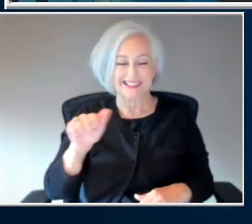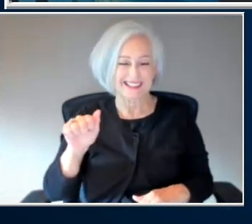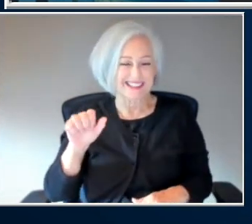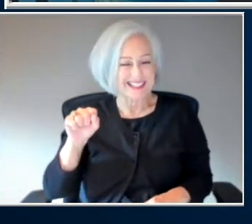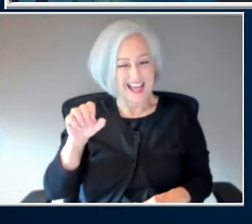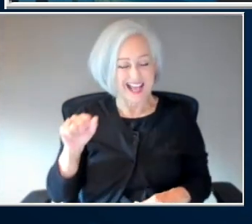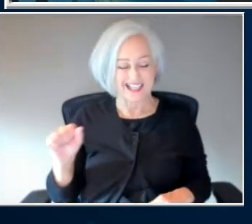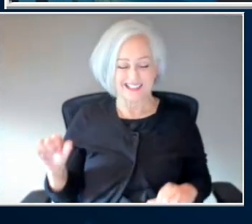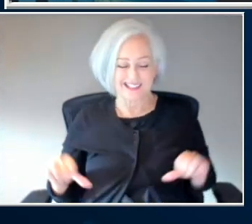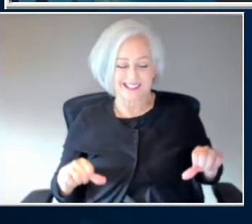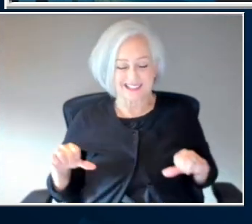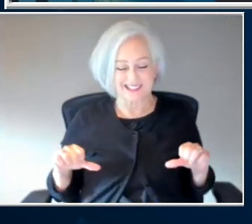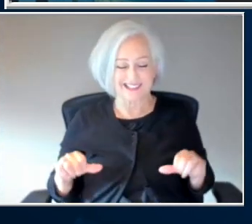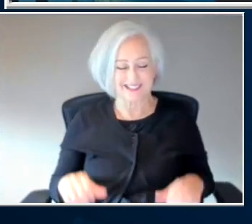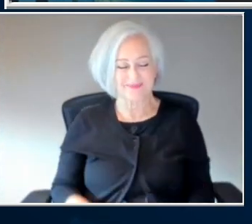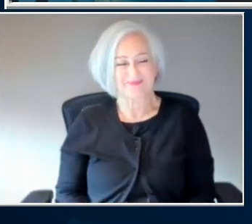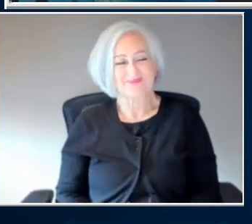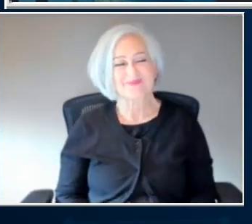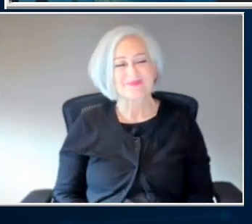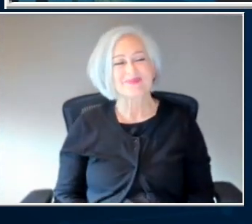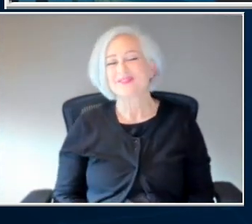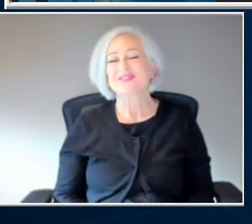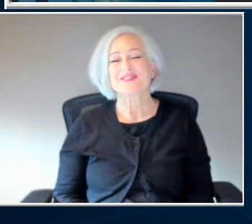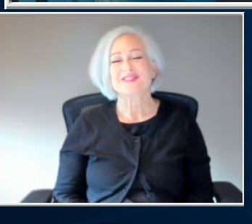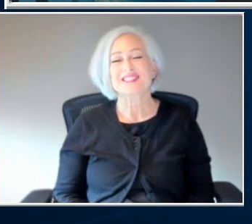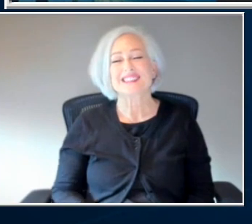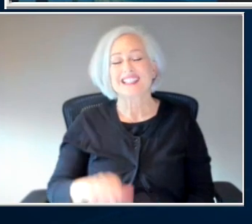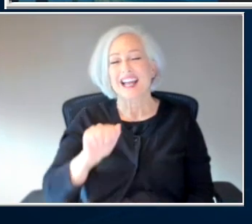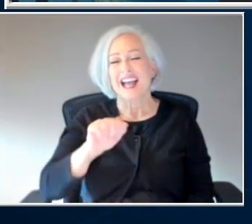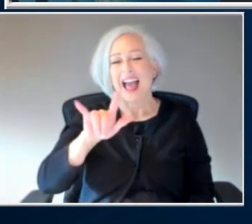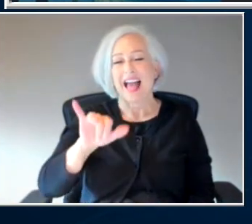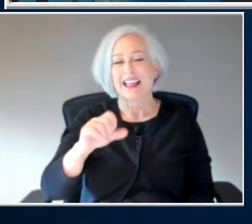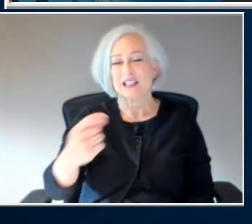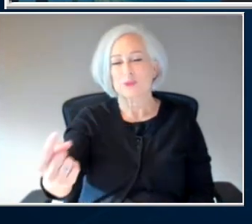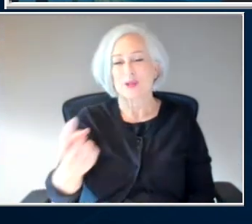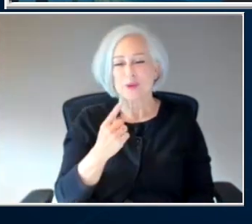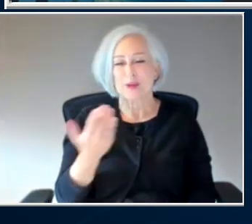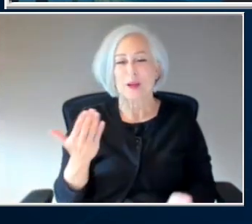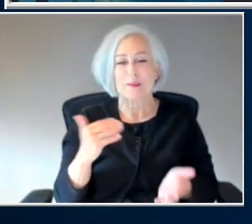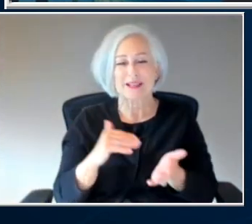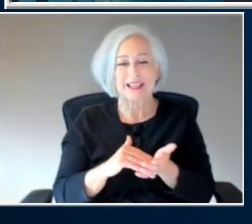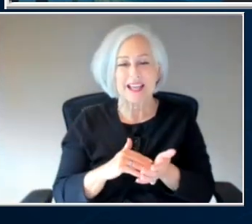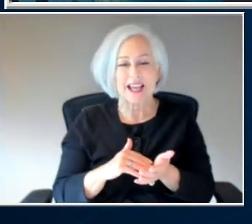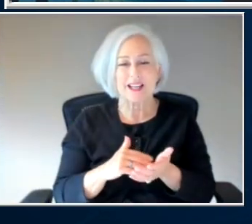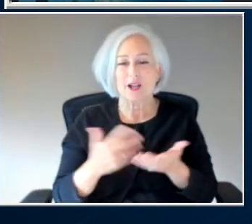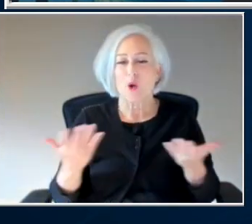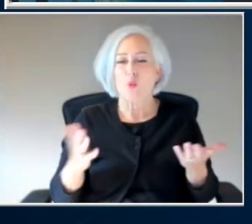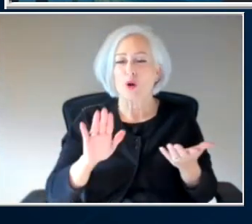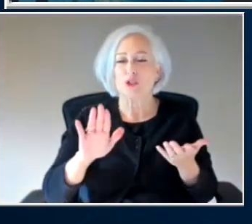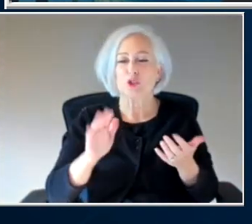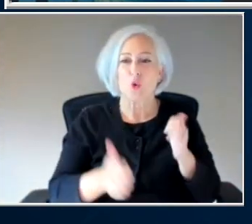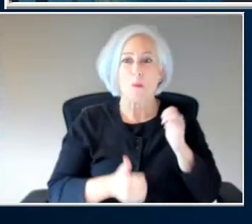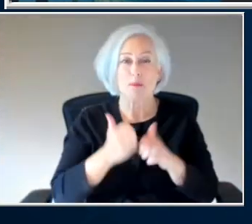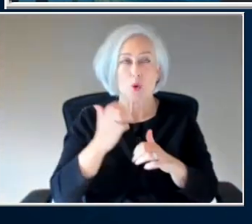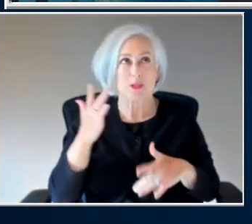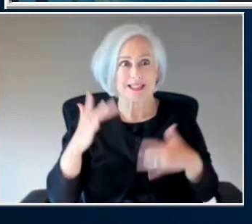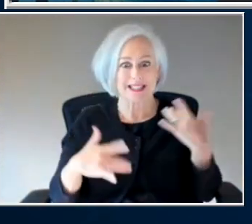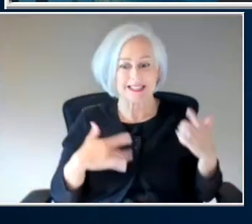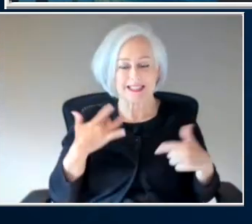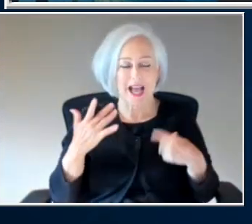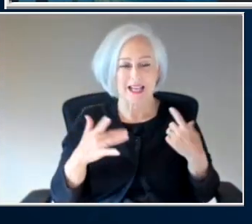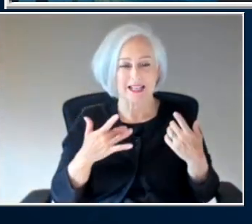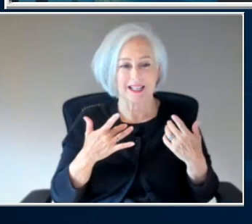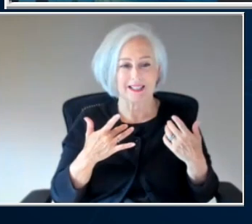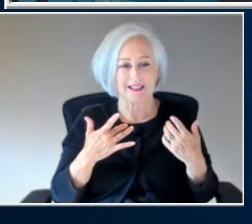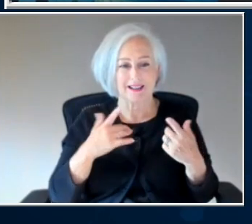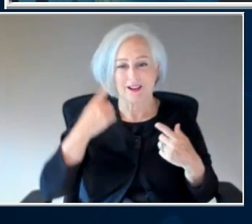that. Alex, I was going to ask you when you come back over just what you're most excited about for